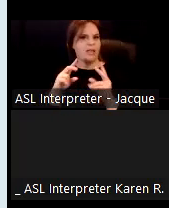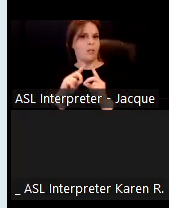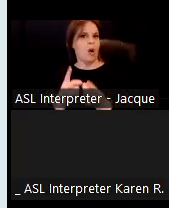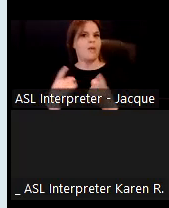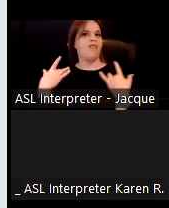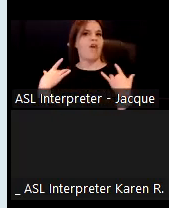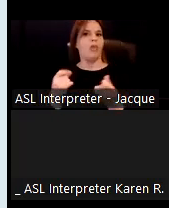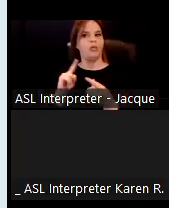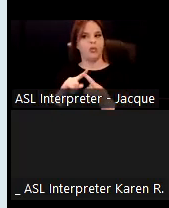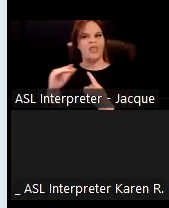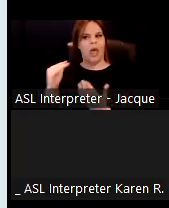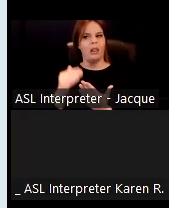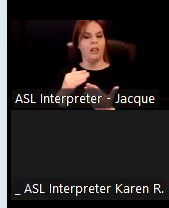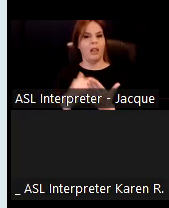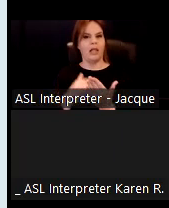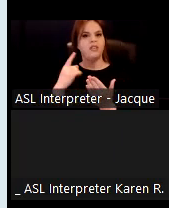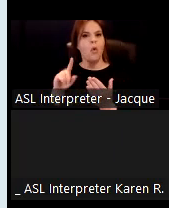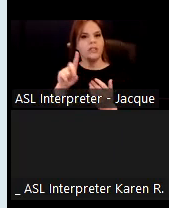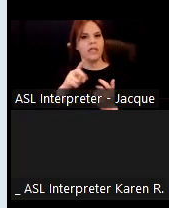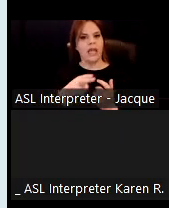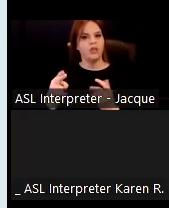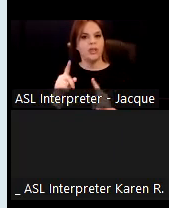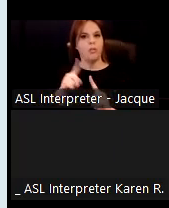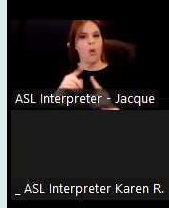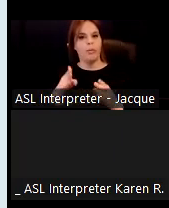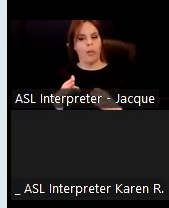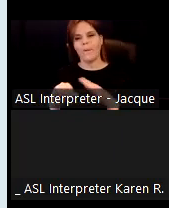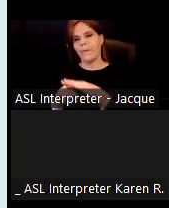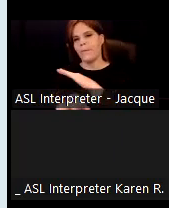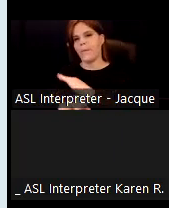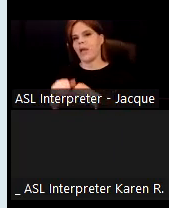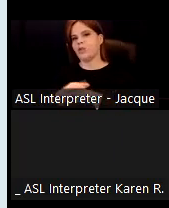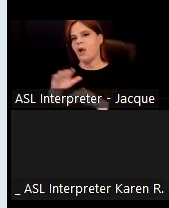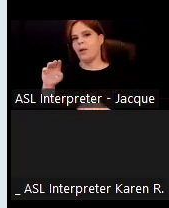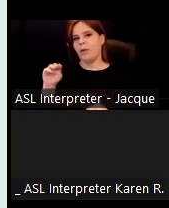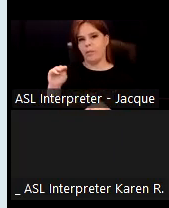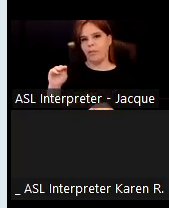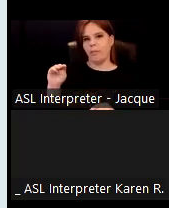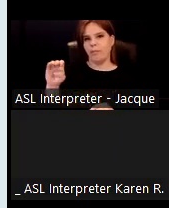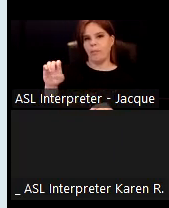list for DHH point person based on Melinda's and